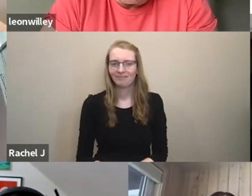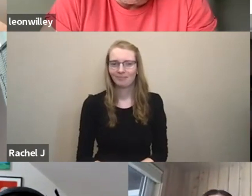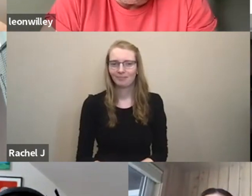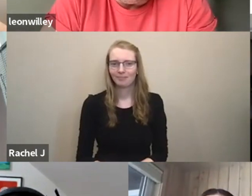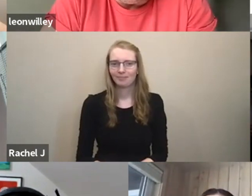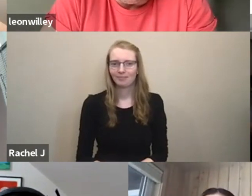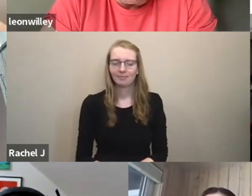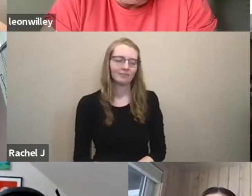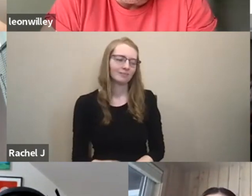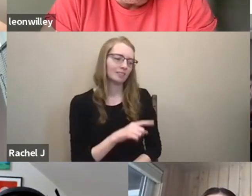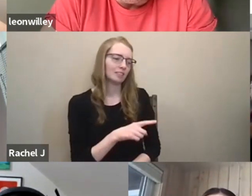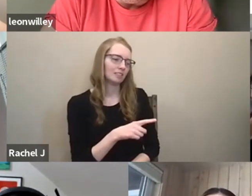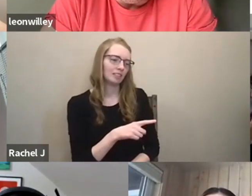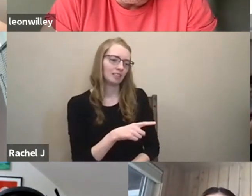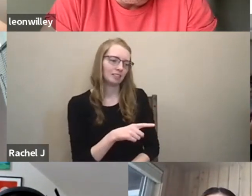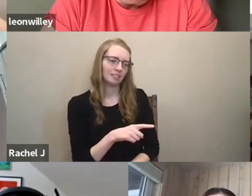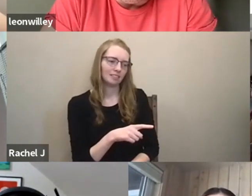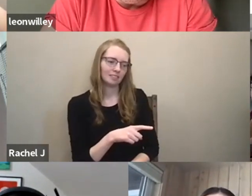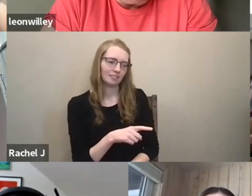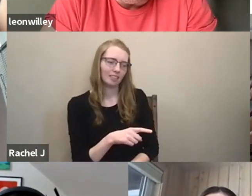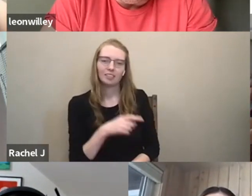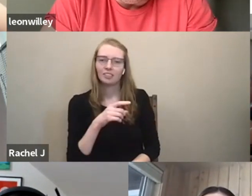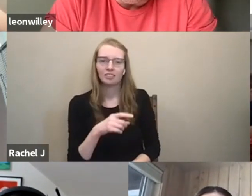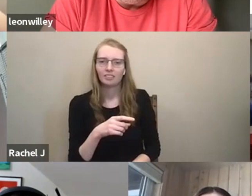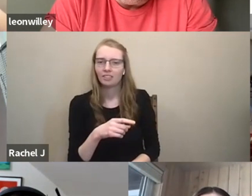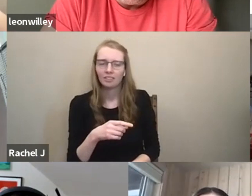She's cursed with the knowledge that to live is an experience.